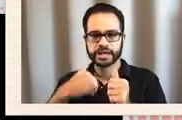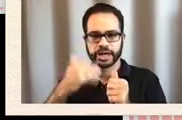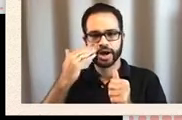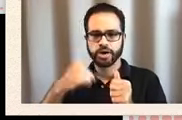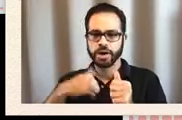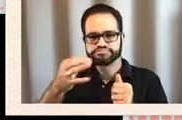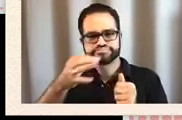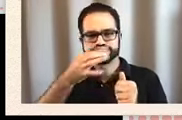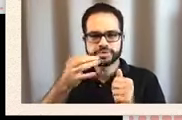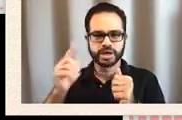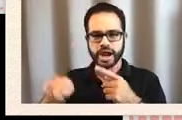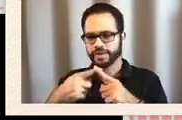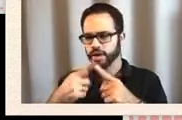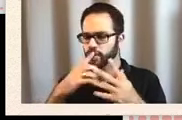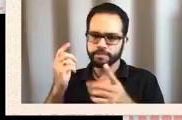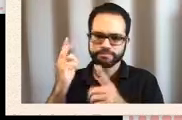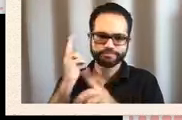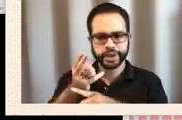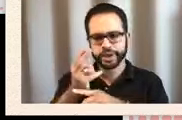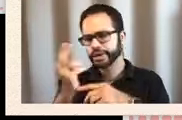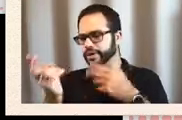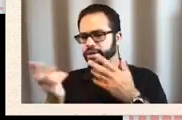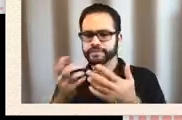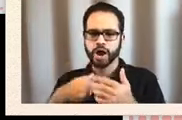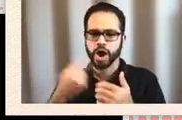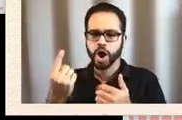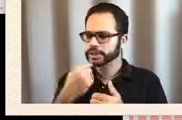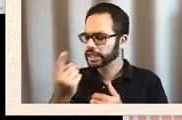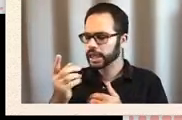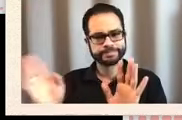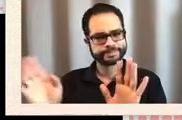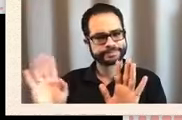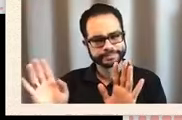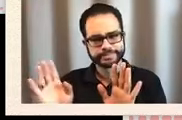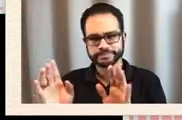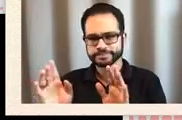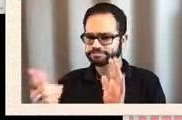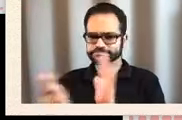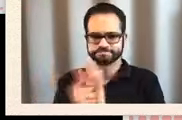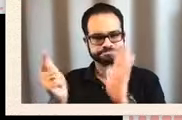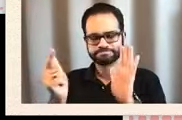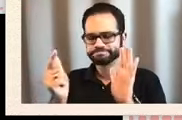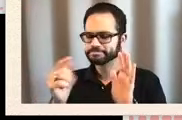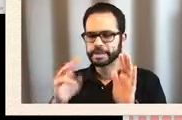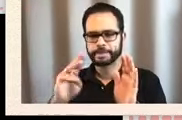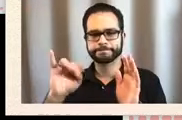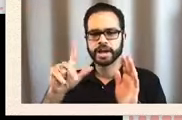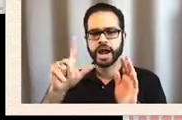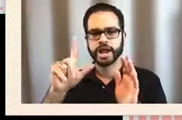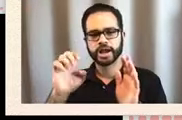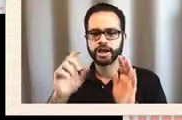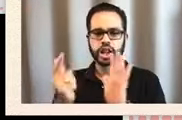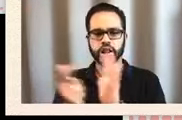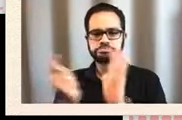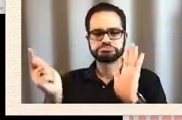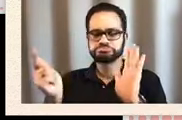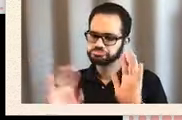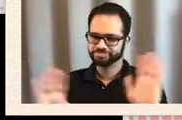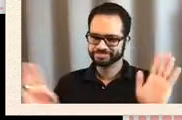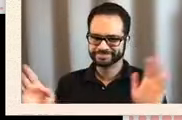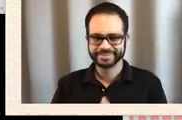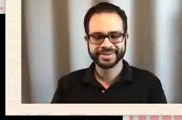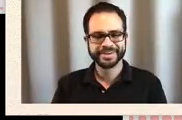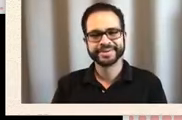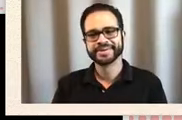want to beat me. And I always tell them that's against the Michael law, but oh well. And then the right